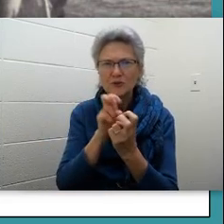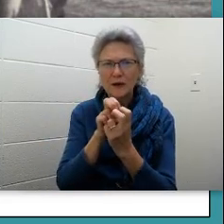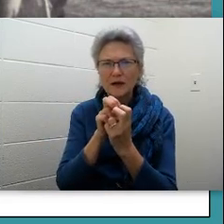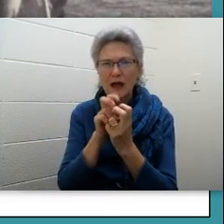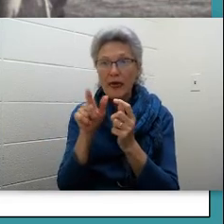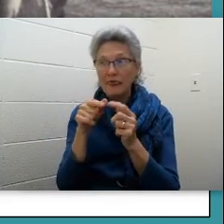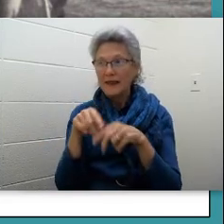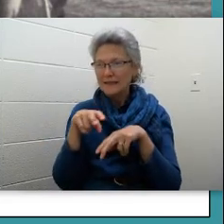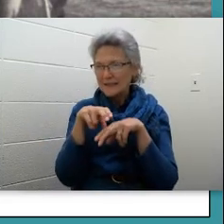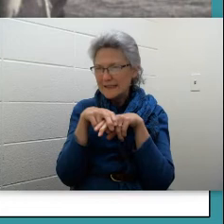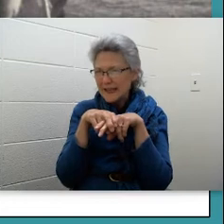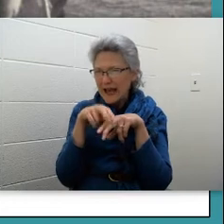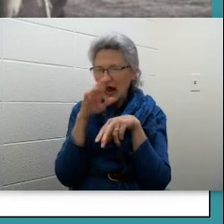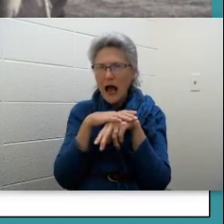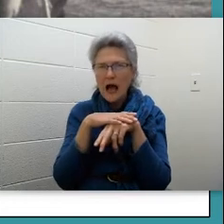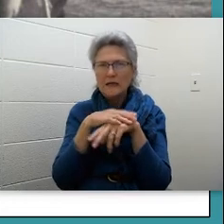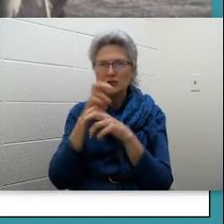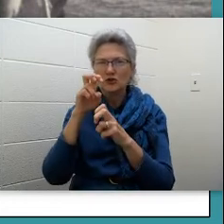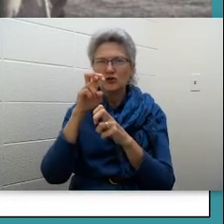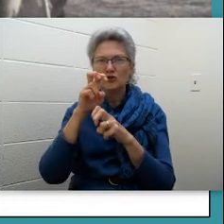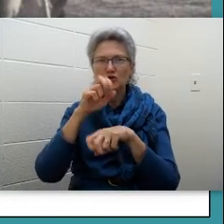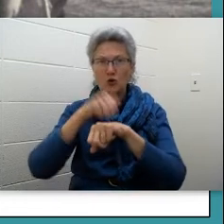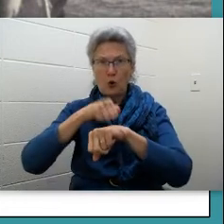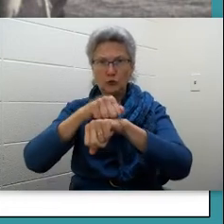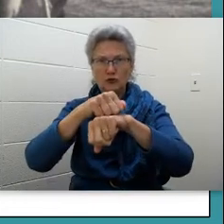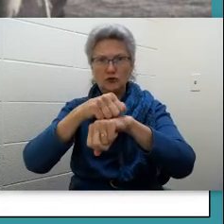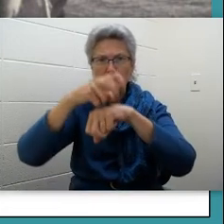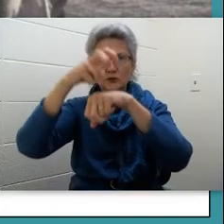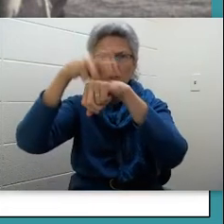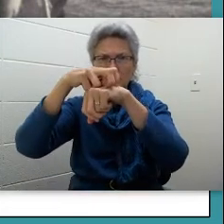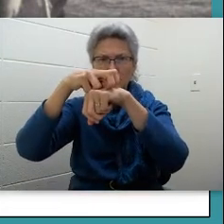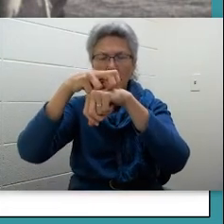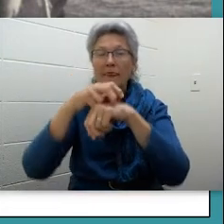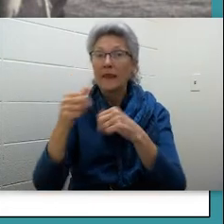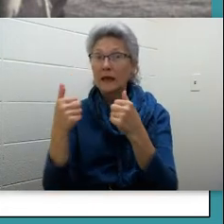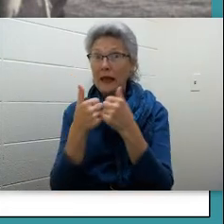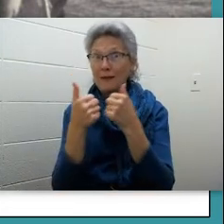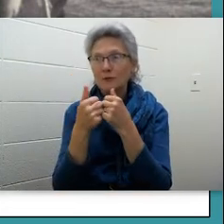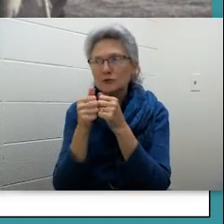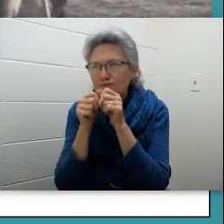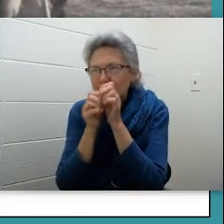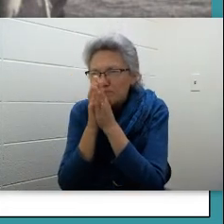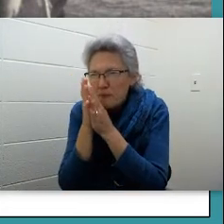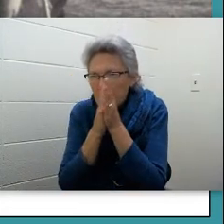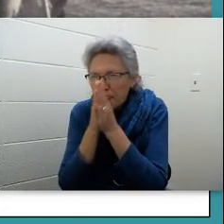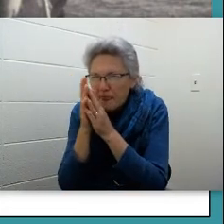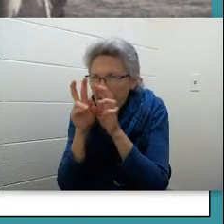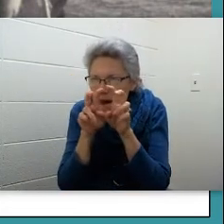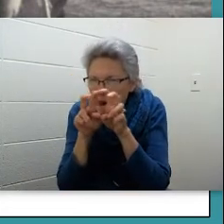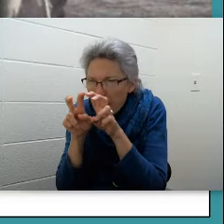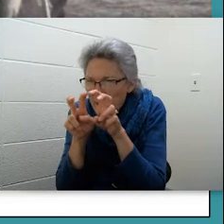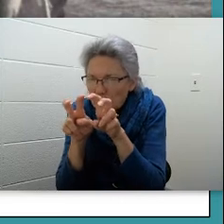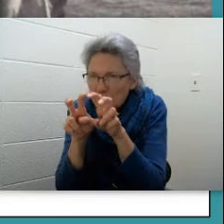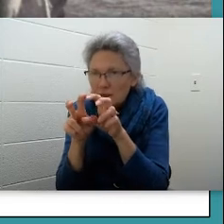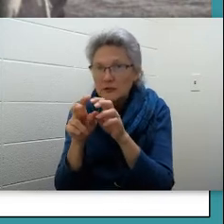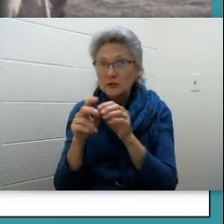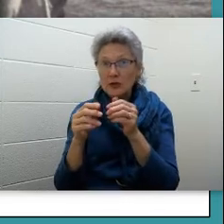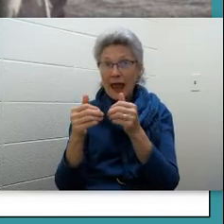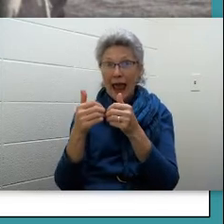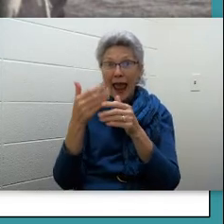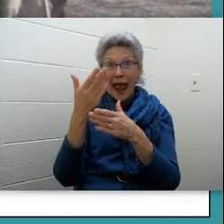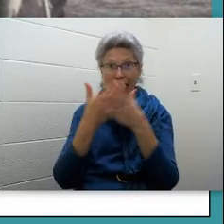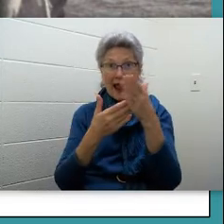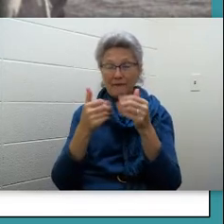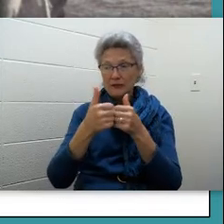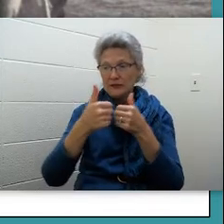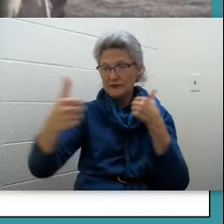sat upon a pile of stone. Evidently, her game was to stalk him. She had cleared half the distance, or